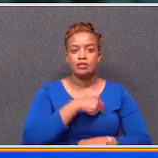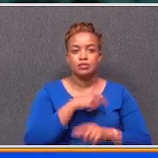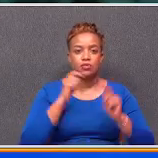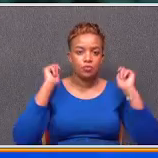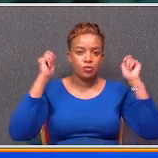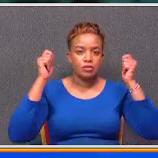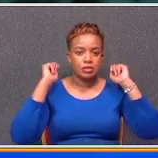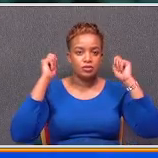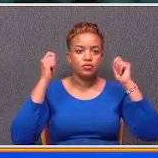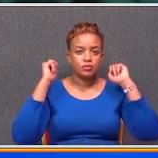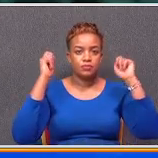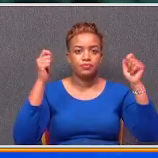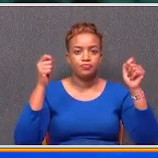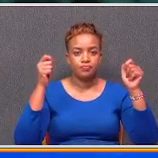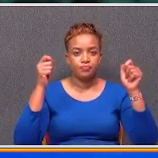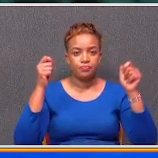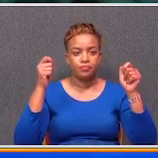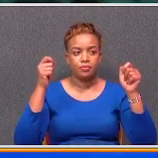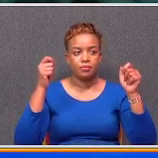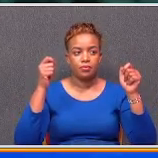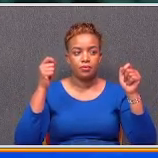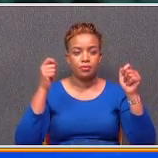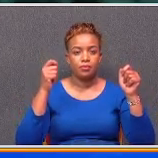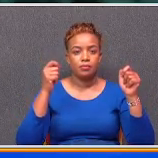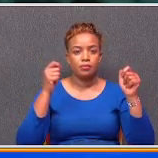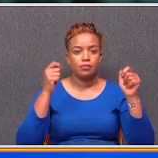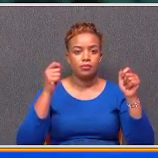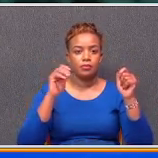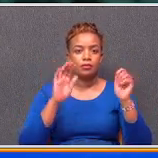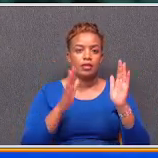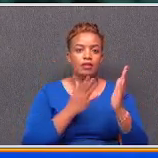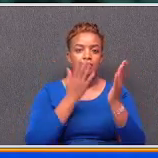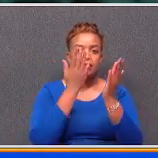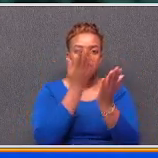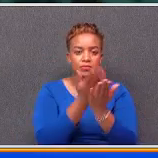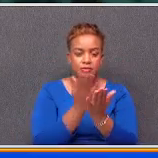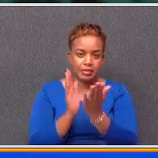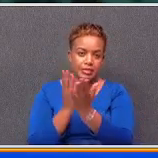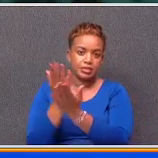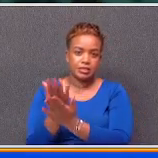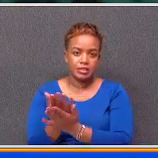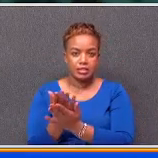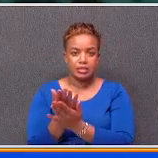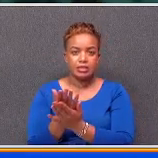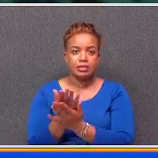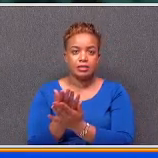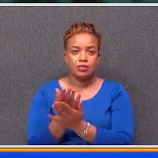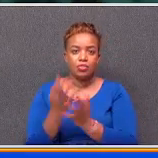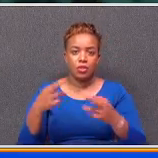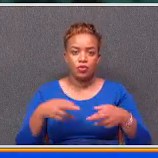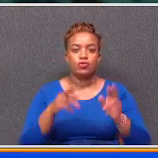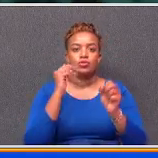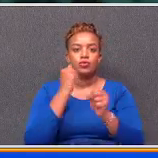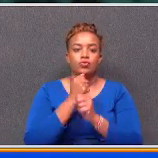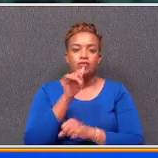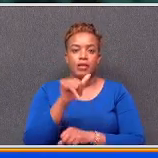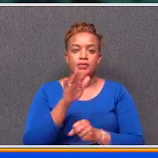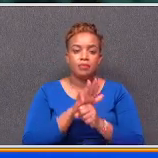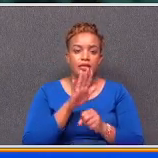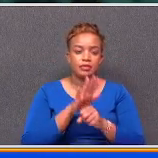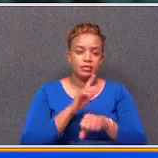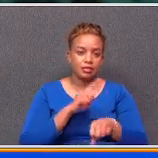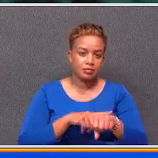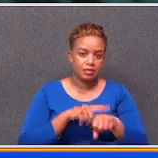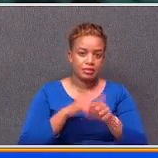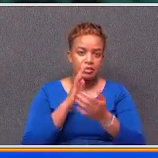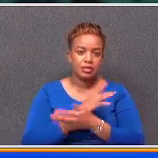of the constitution allows you to picket, deliver petitions, take to the streets. And we do that many times. Sometimes you get arrested,